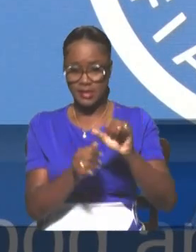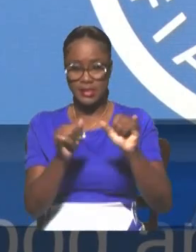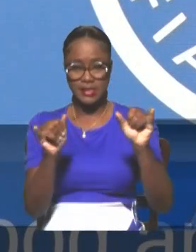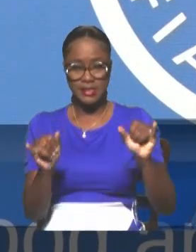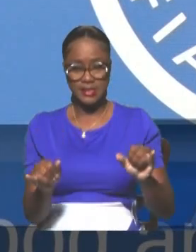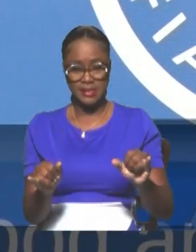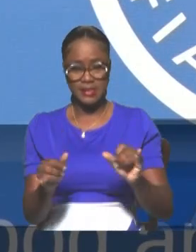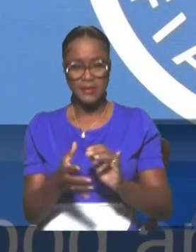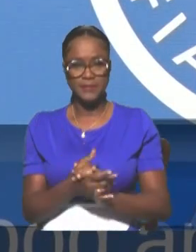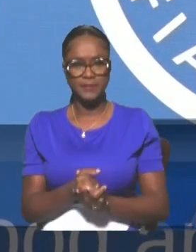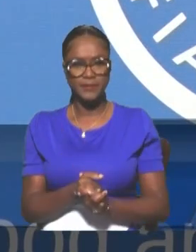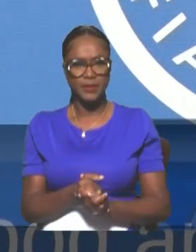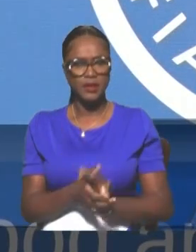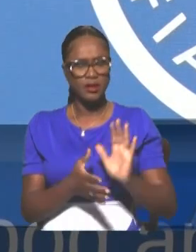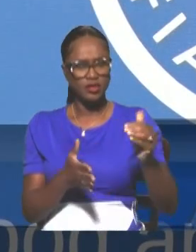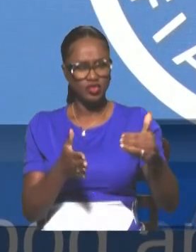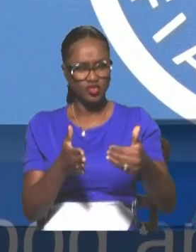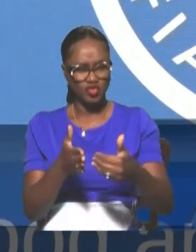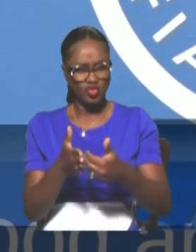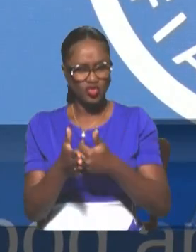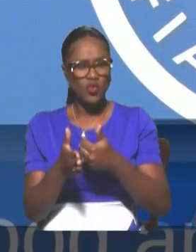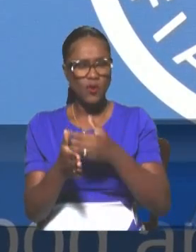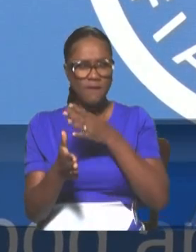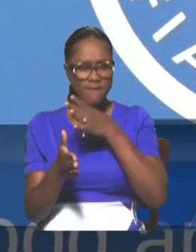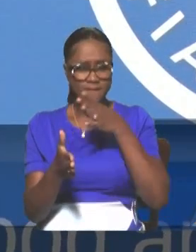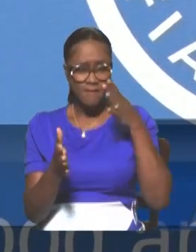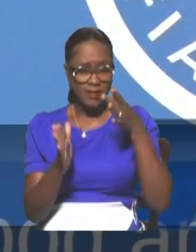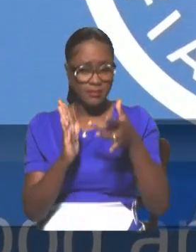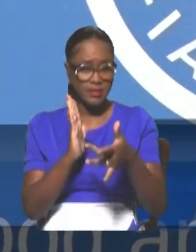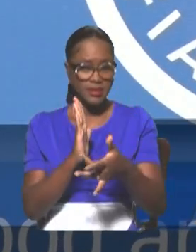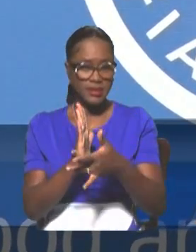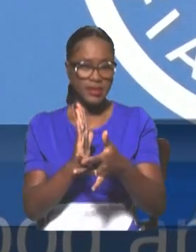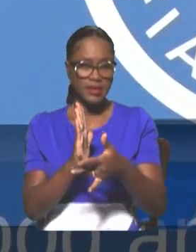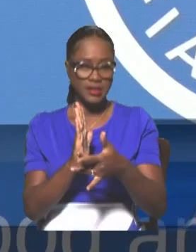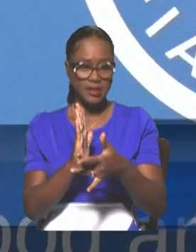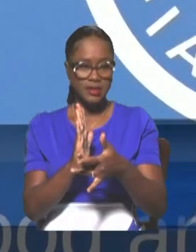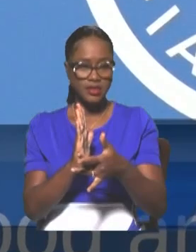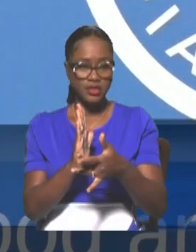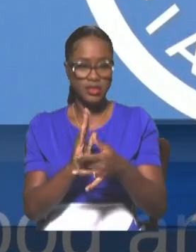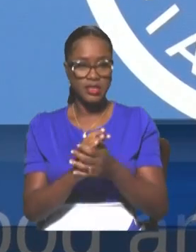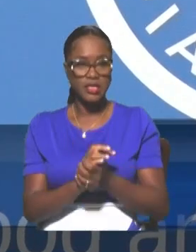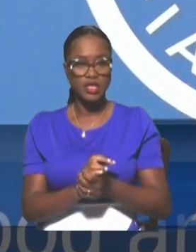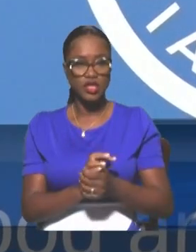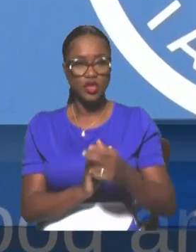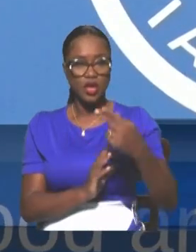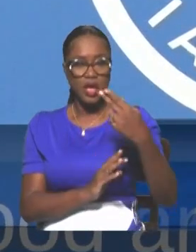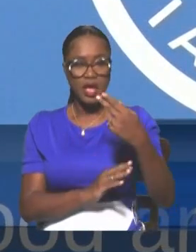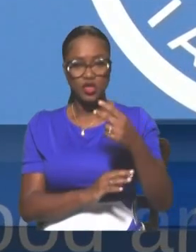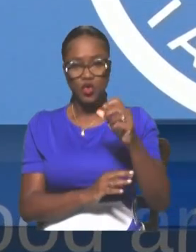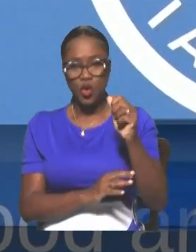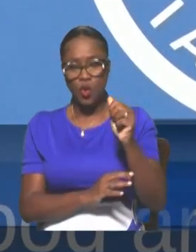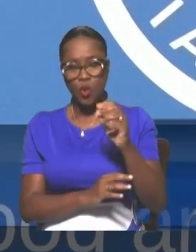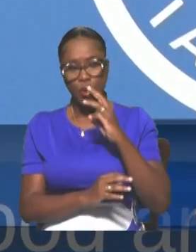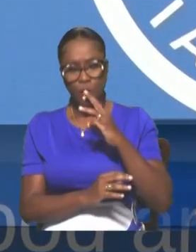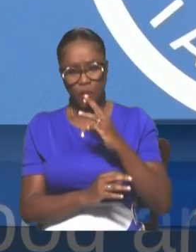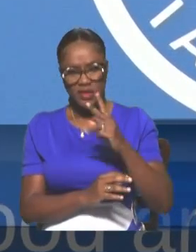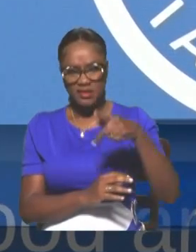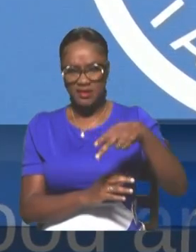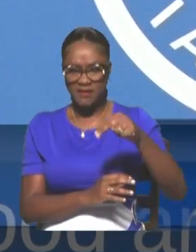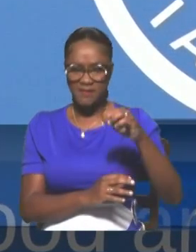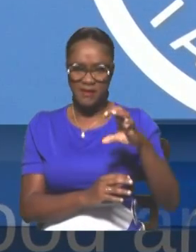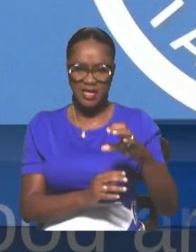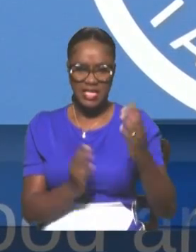modern, innovative farming technologies such as hydroponics, aquaponics, shared